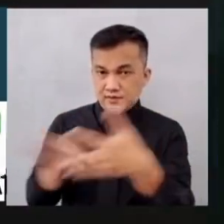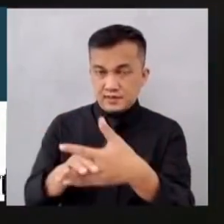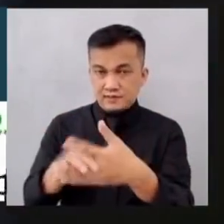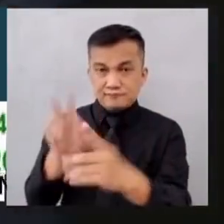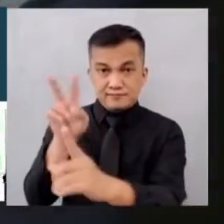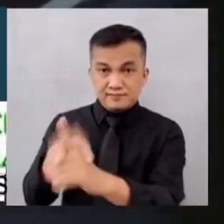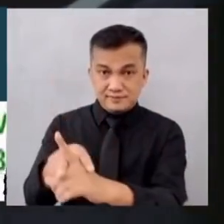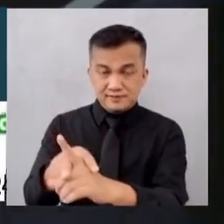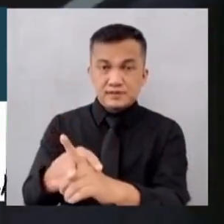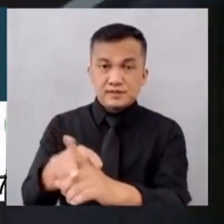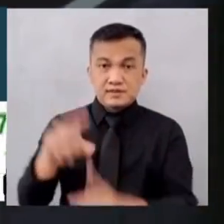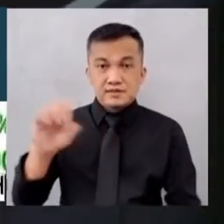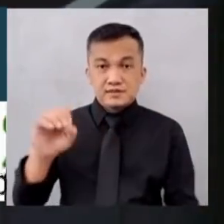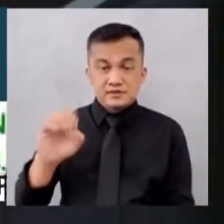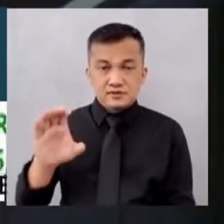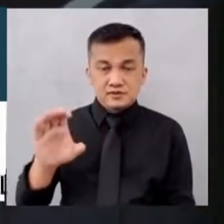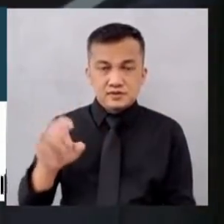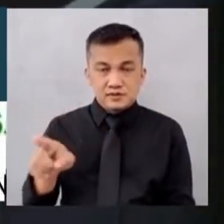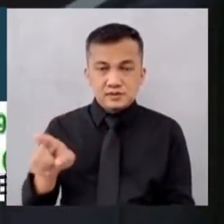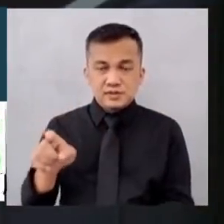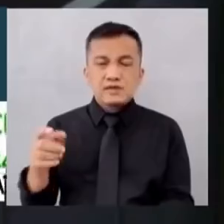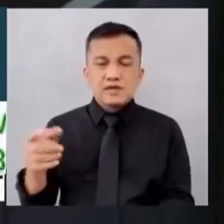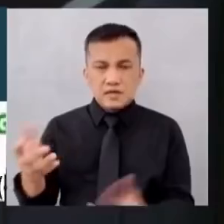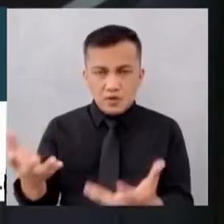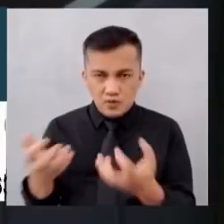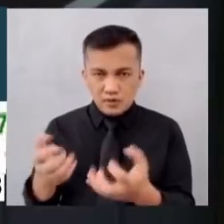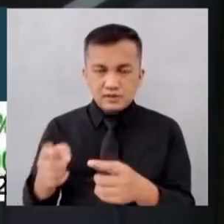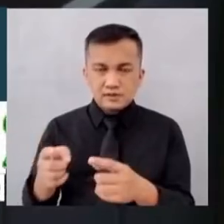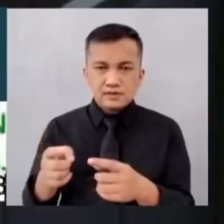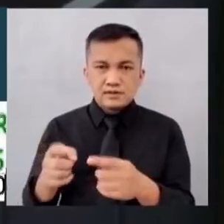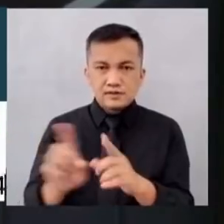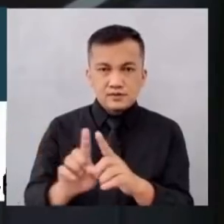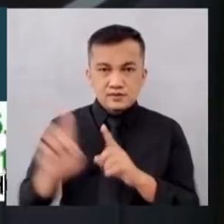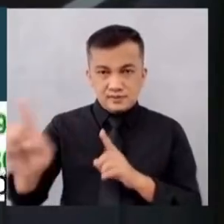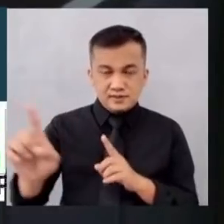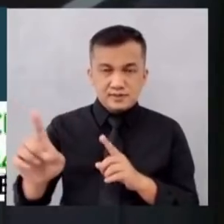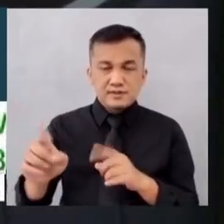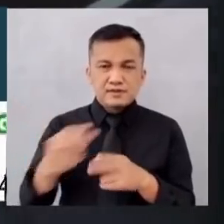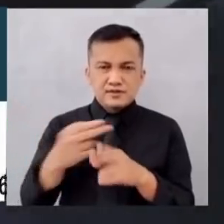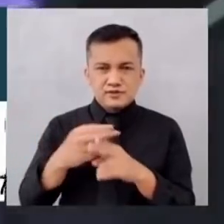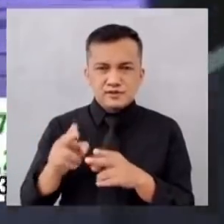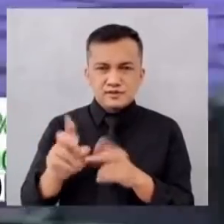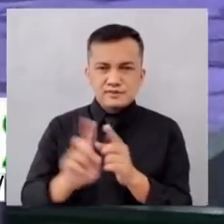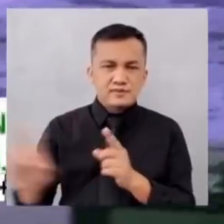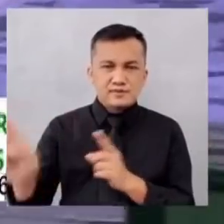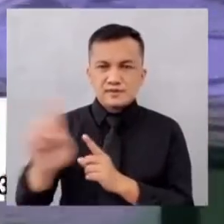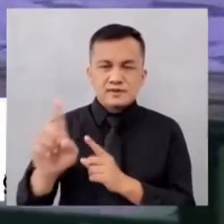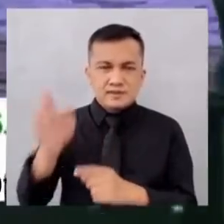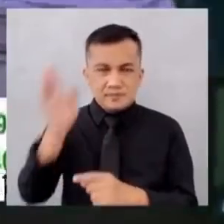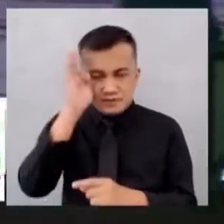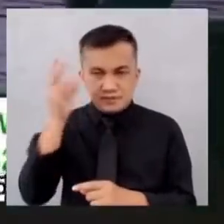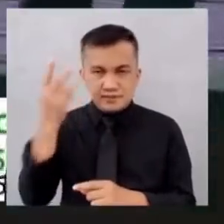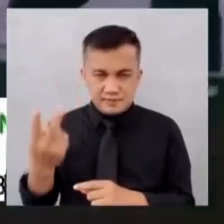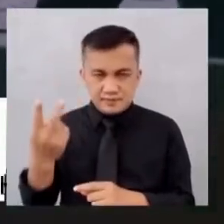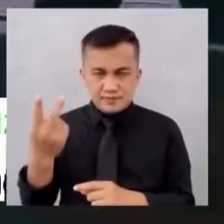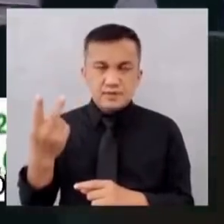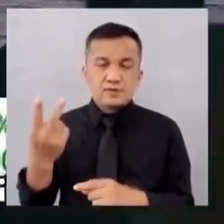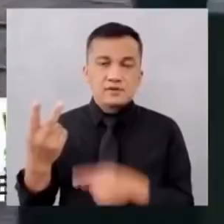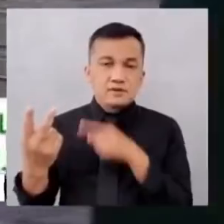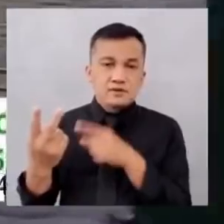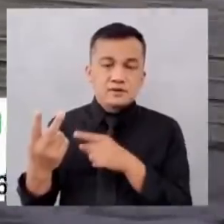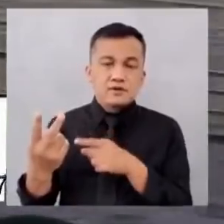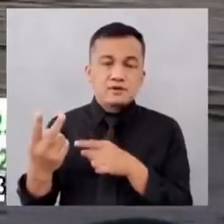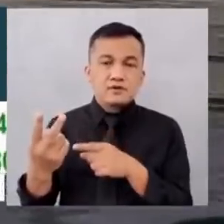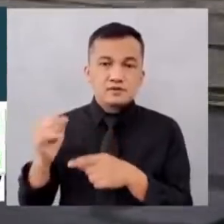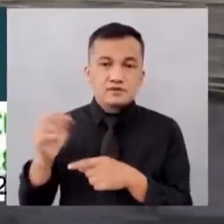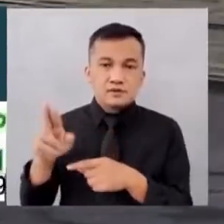positions they are seeking just minutes apart. Former Senator Bongbong Marcos, Ferdinand Bongbong Marcos Jr., arrived